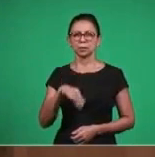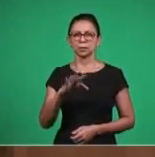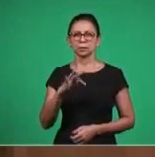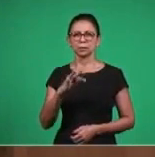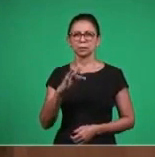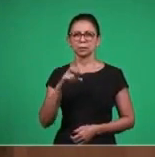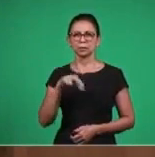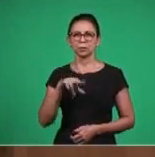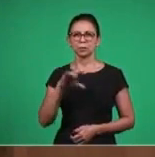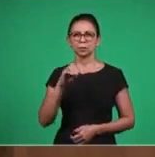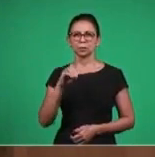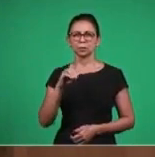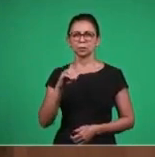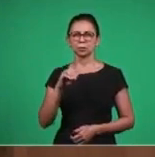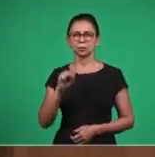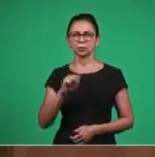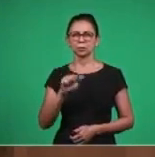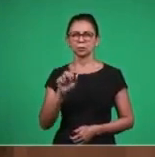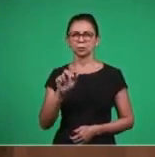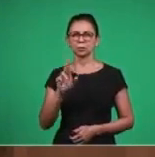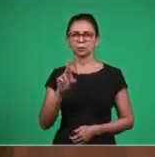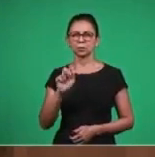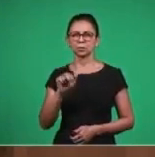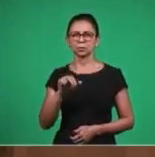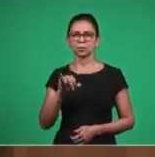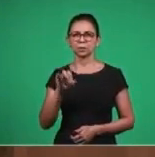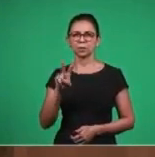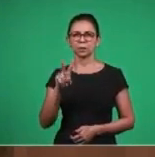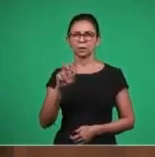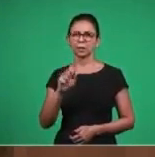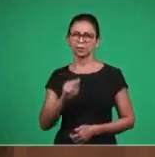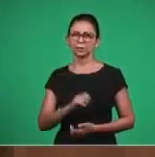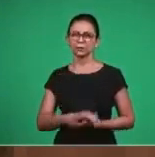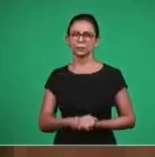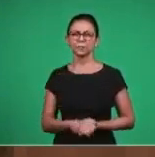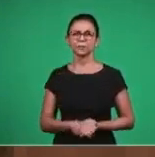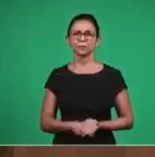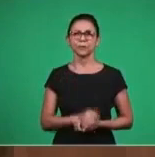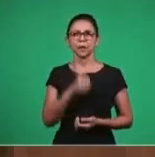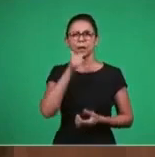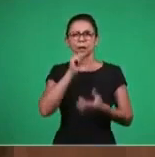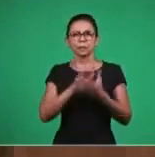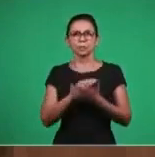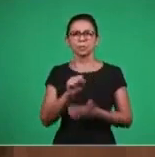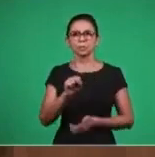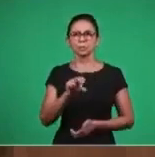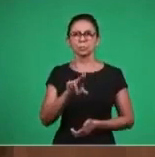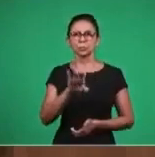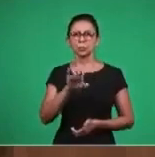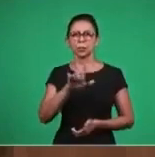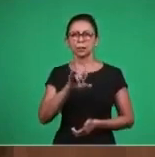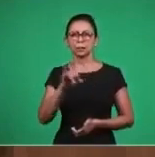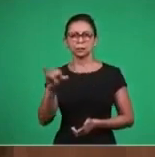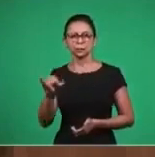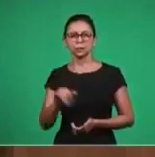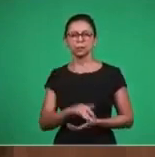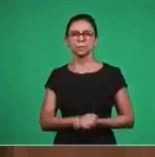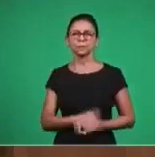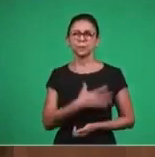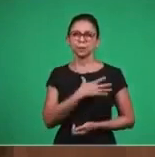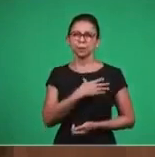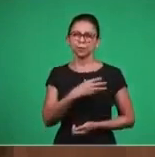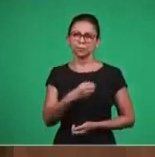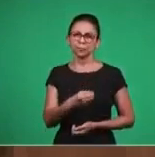the passing of Pastor Saraiva, who was 59 years old. He died very young. And his wife, Sueli, and the